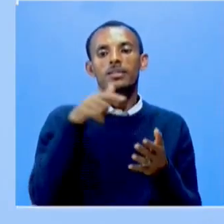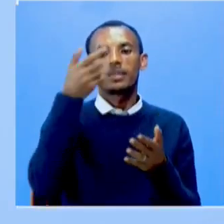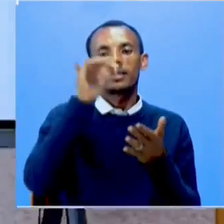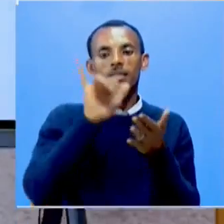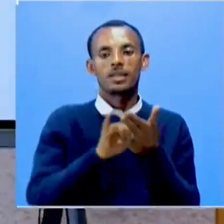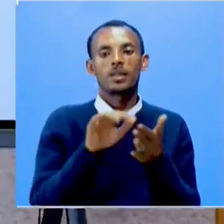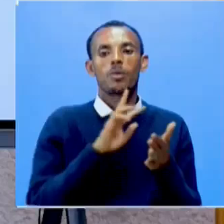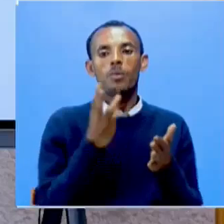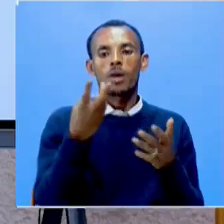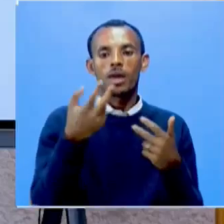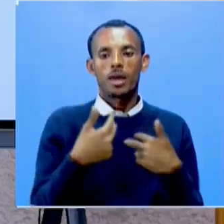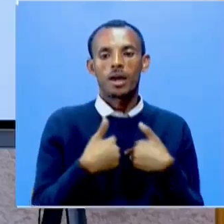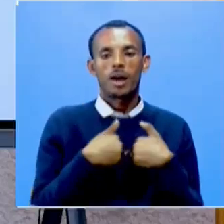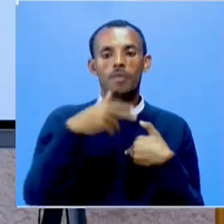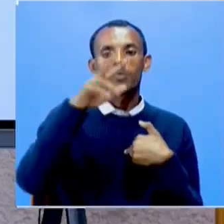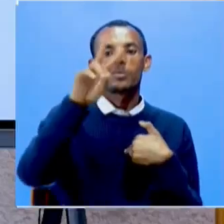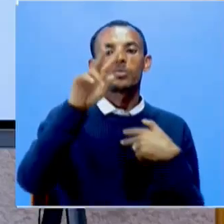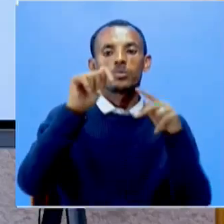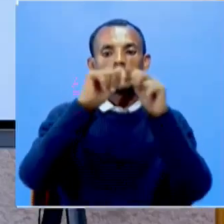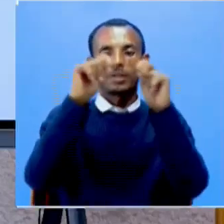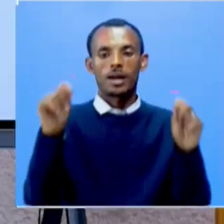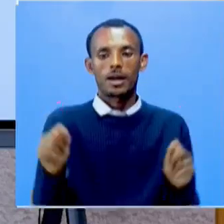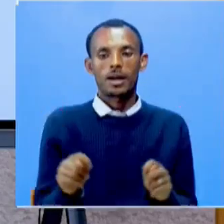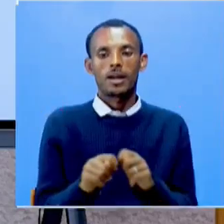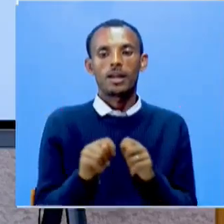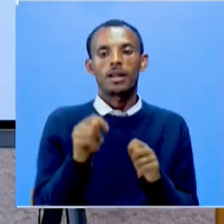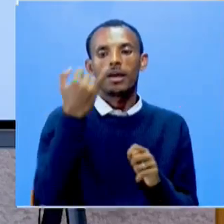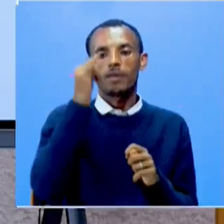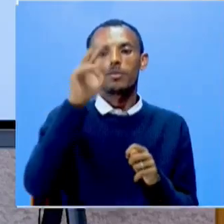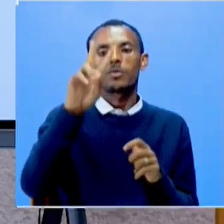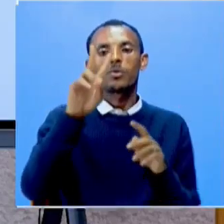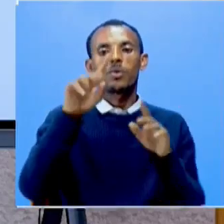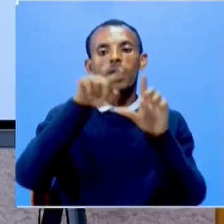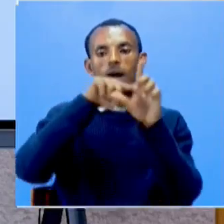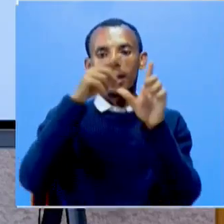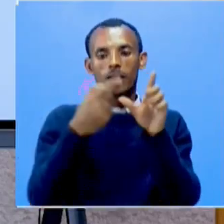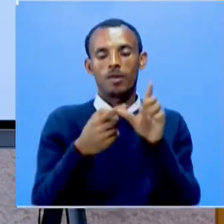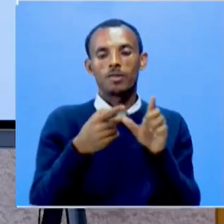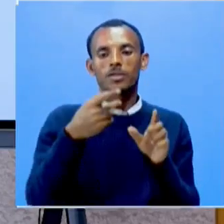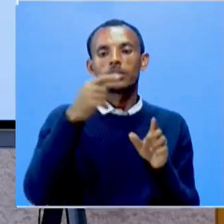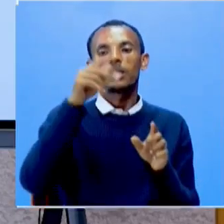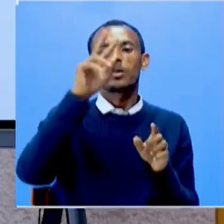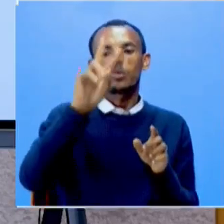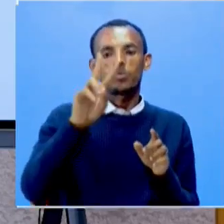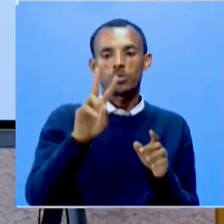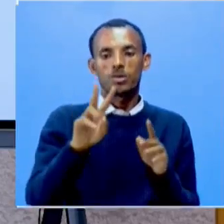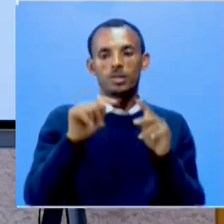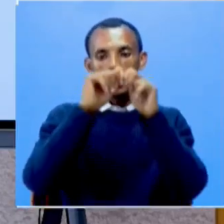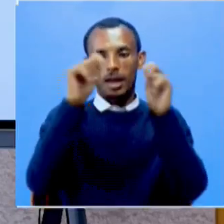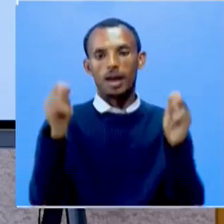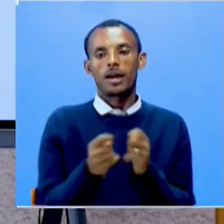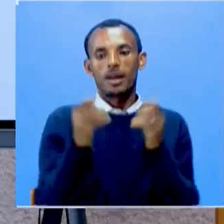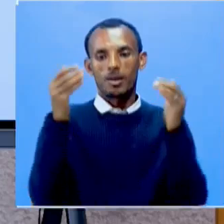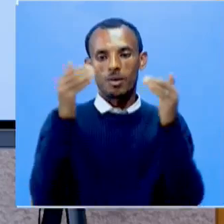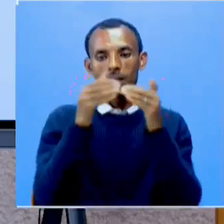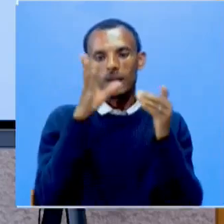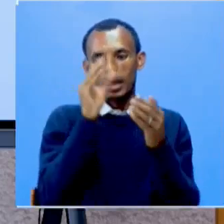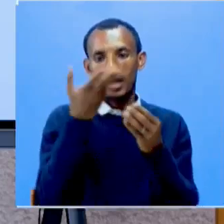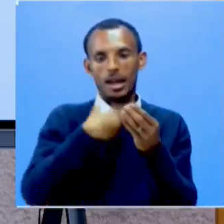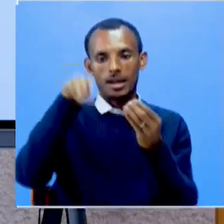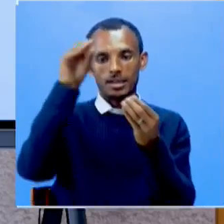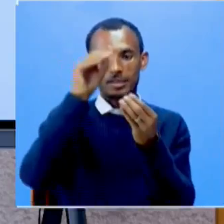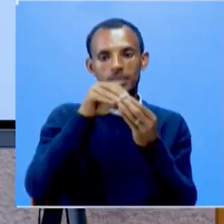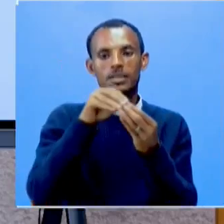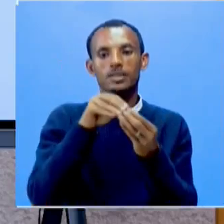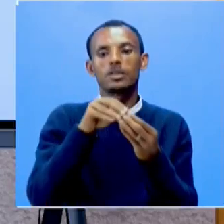two triangles, if two angles of the two triangles are congruent, in addition to that, if the two